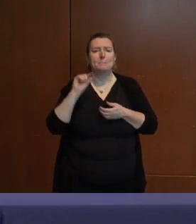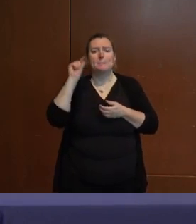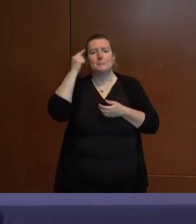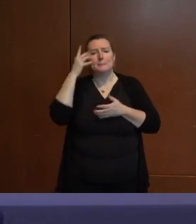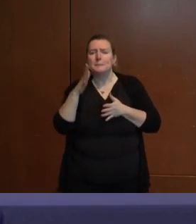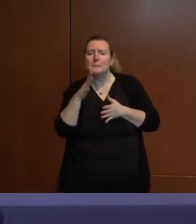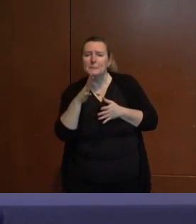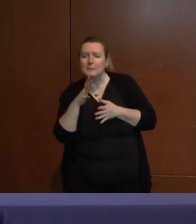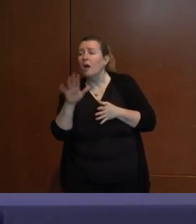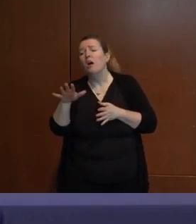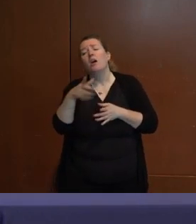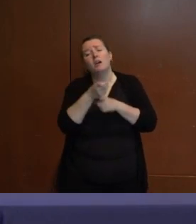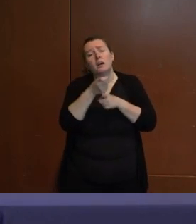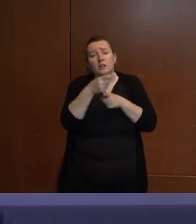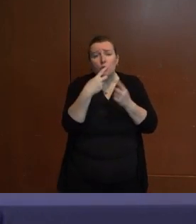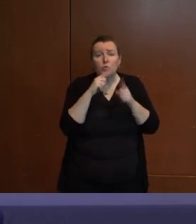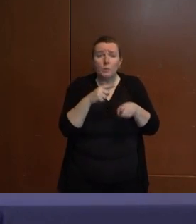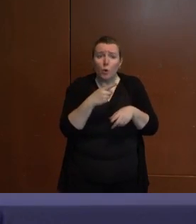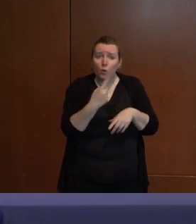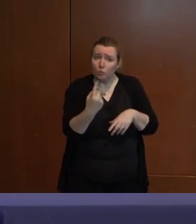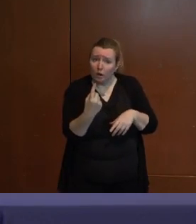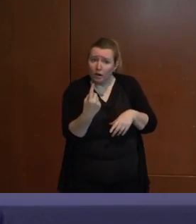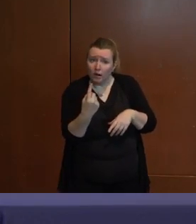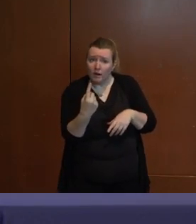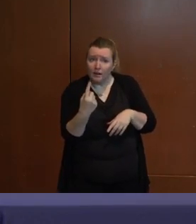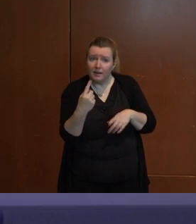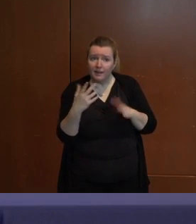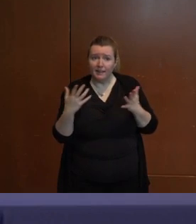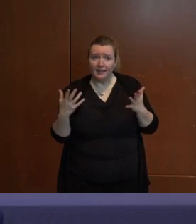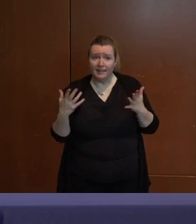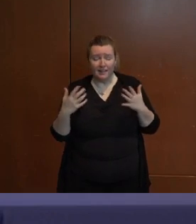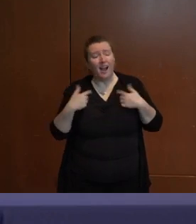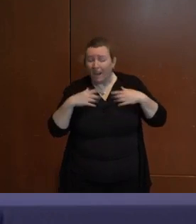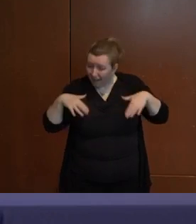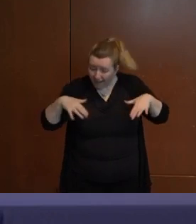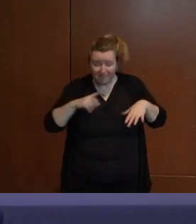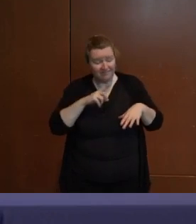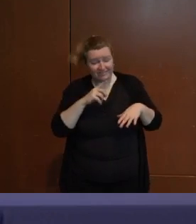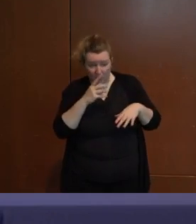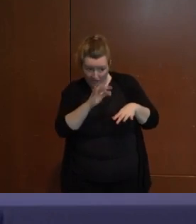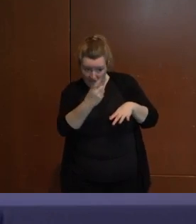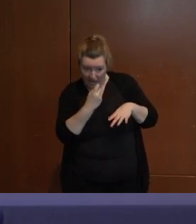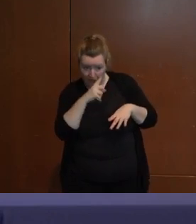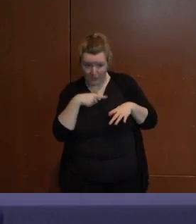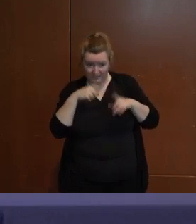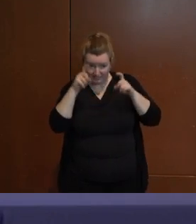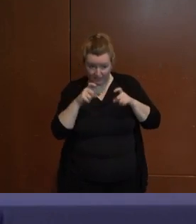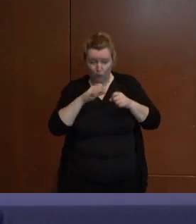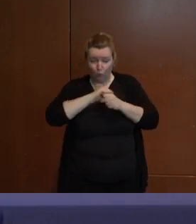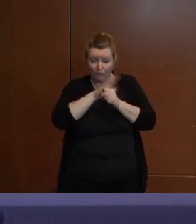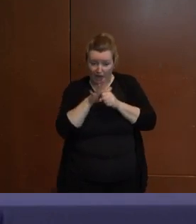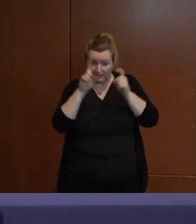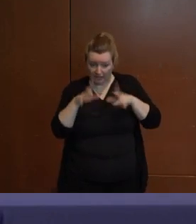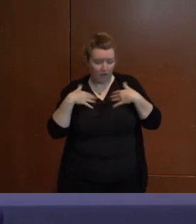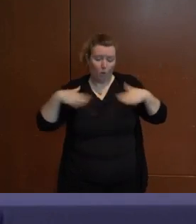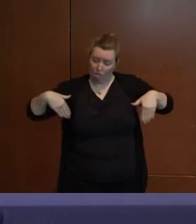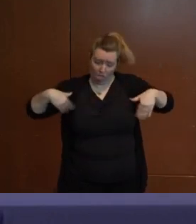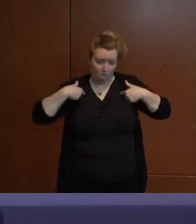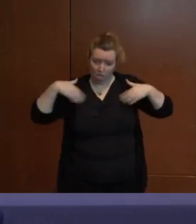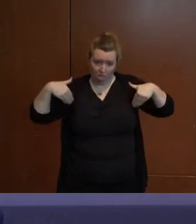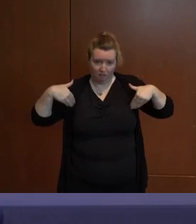But do you... I'm still a little confused on this, talking about people from other states. Like, do you plan on doing what Florida is doing and having a